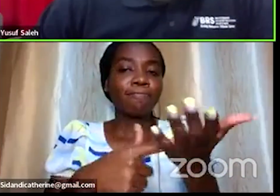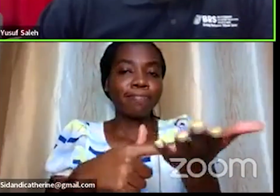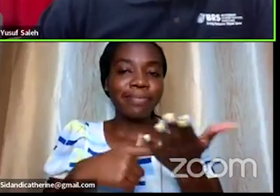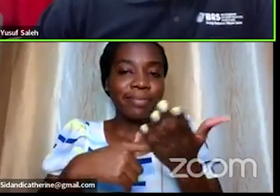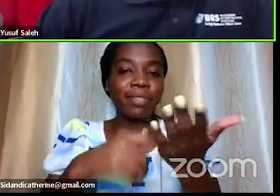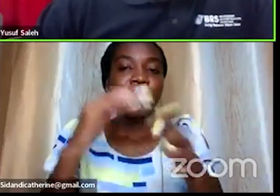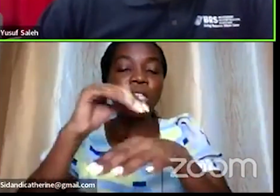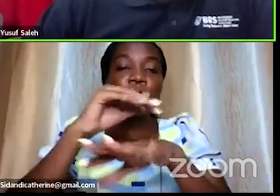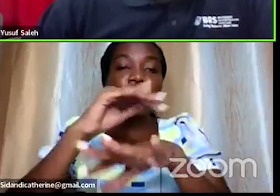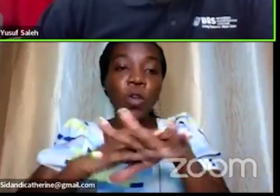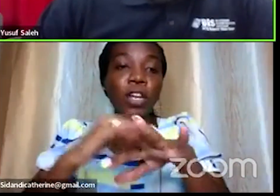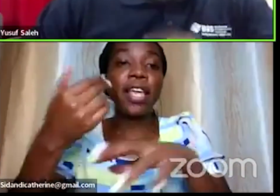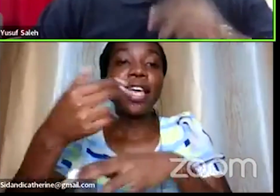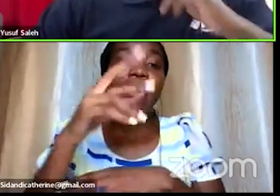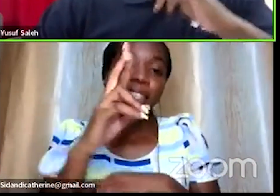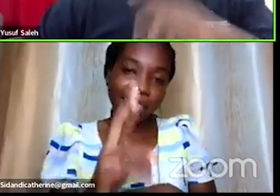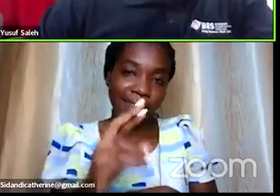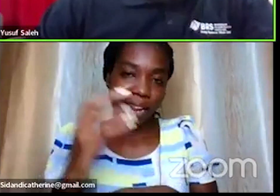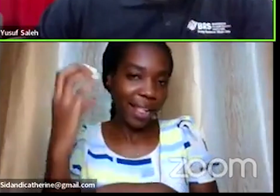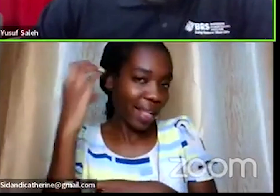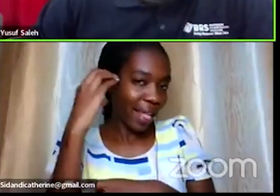HR career.